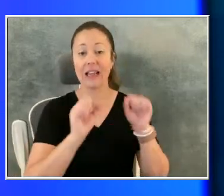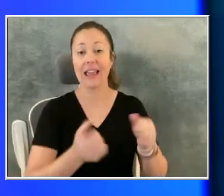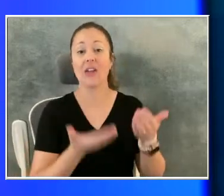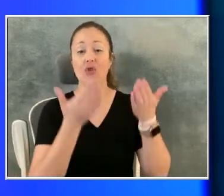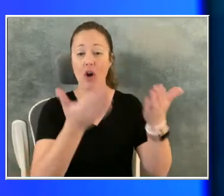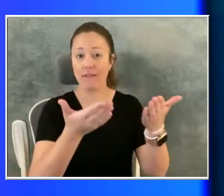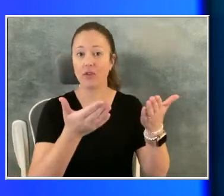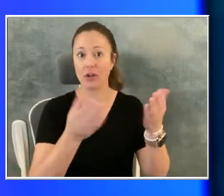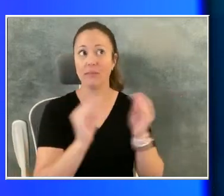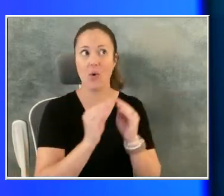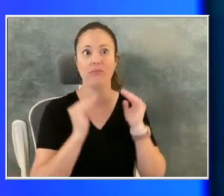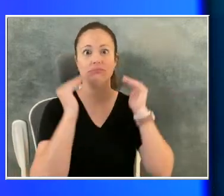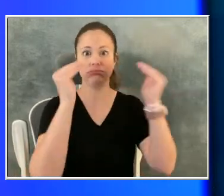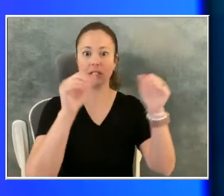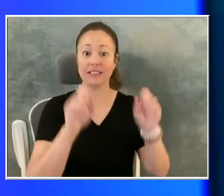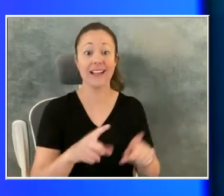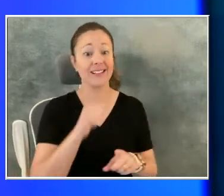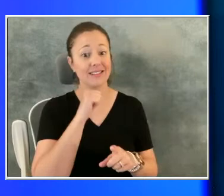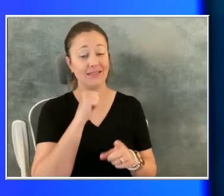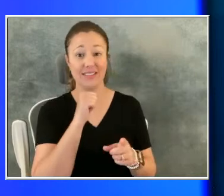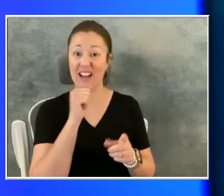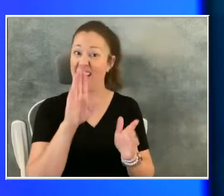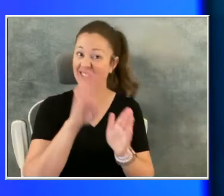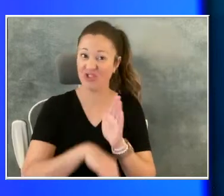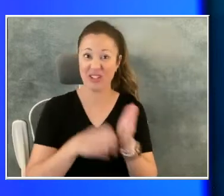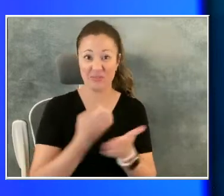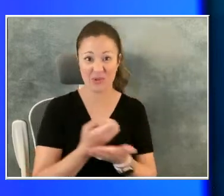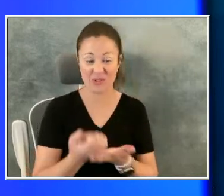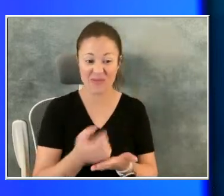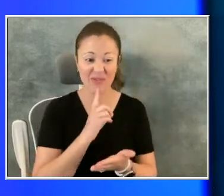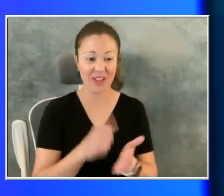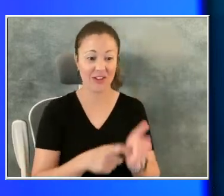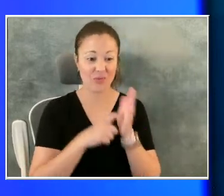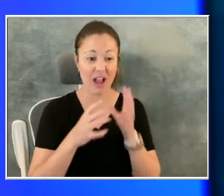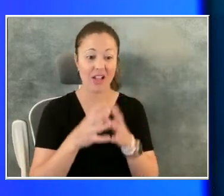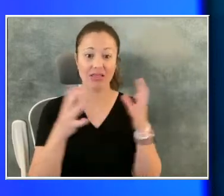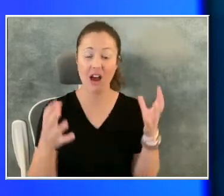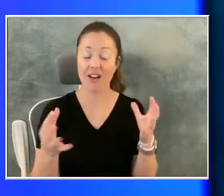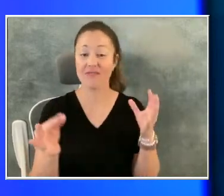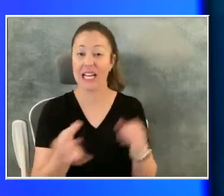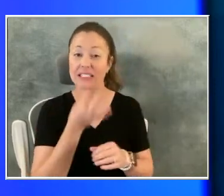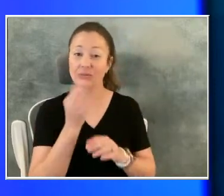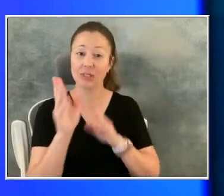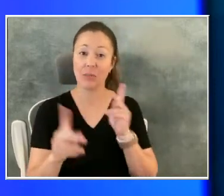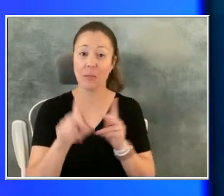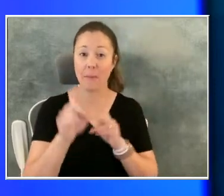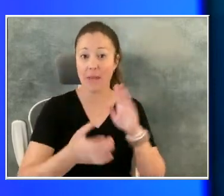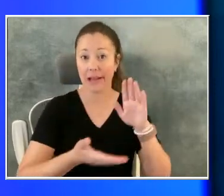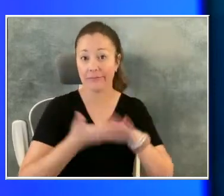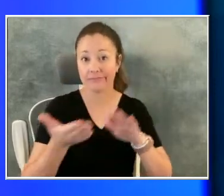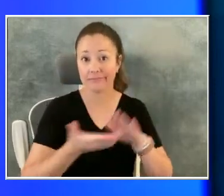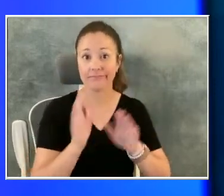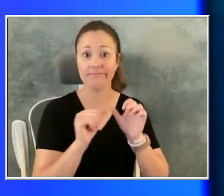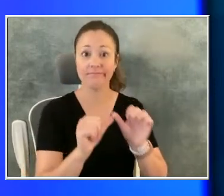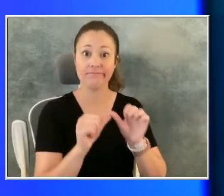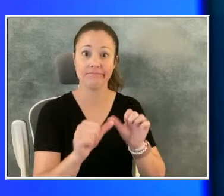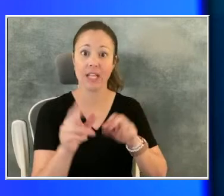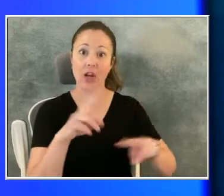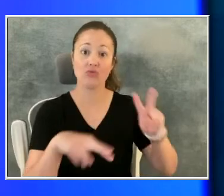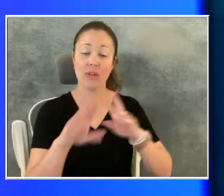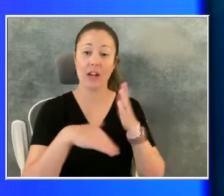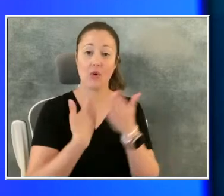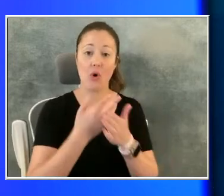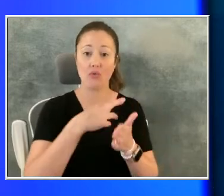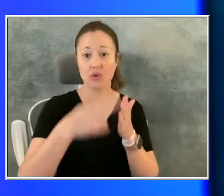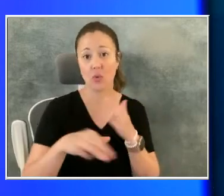not cheap pieces of equipment. Right. They require a lot of experts to maintain and manage and read these studies. And I think as we